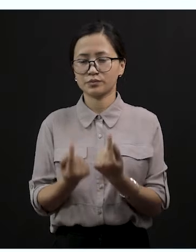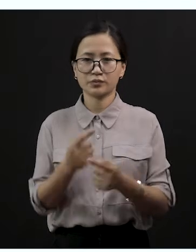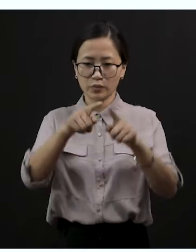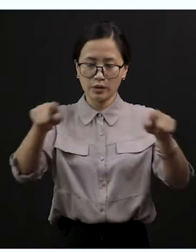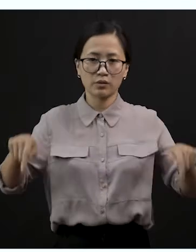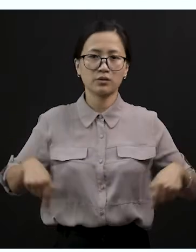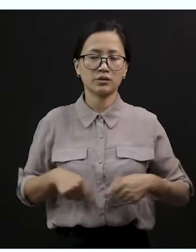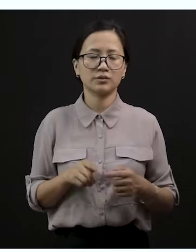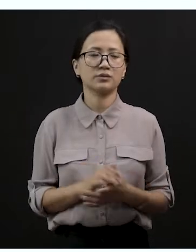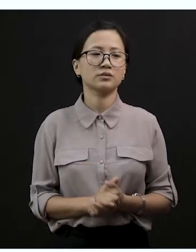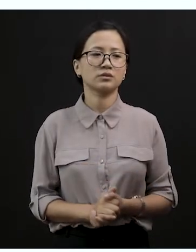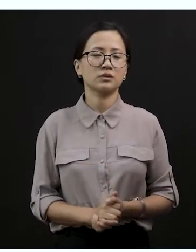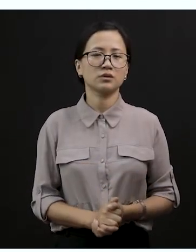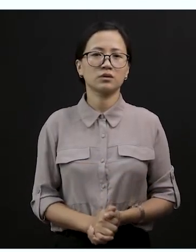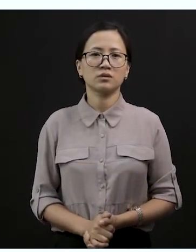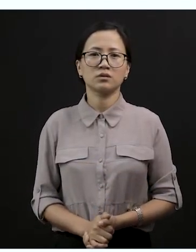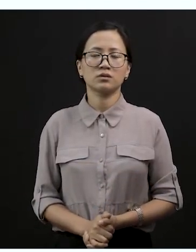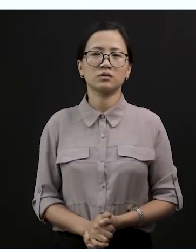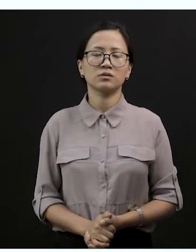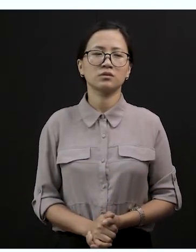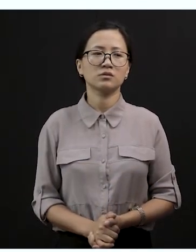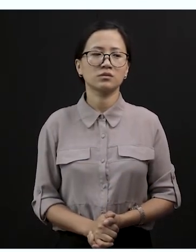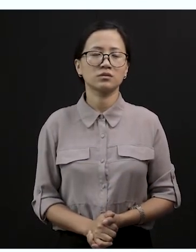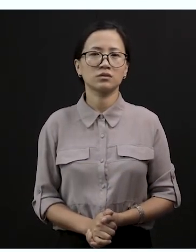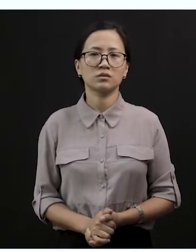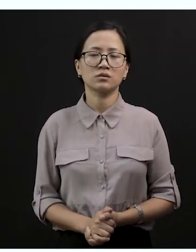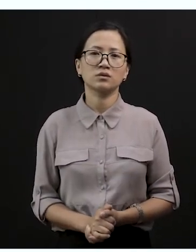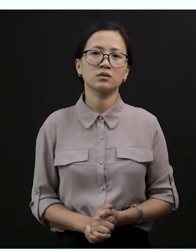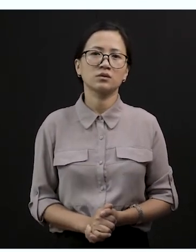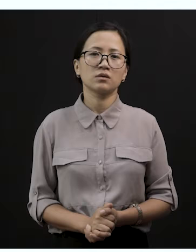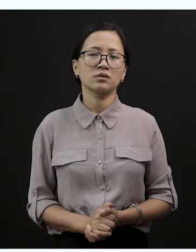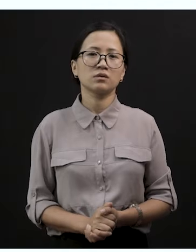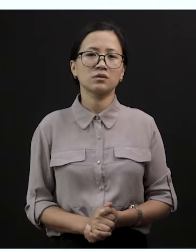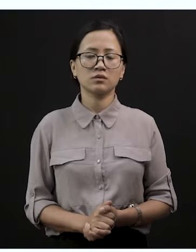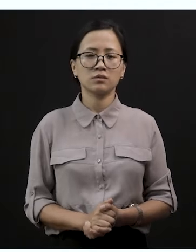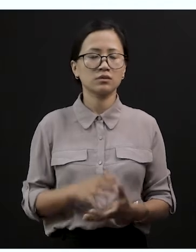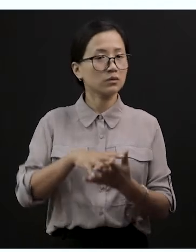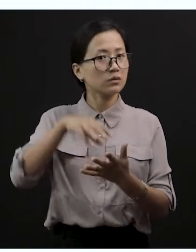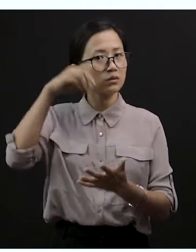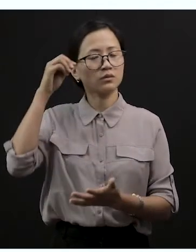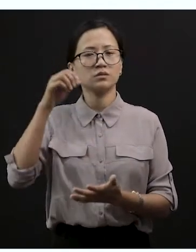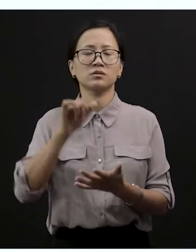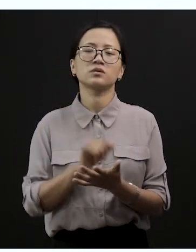going without telling the owners, right, to their garden and stealing the tomatoes, right? So he learned